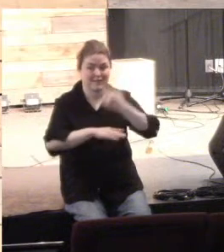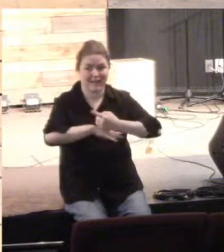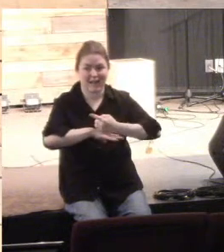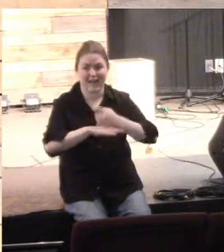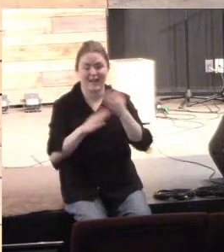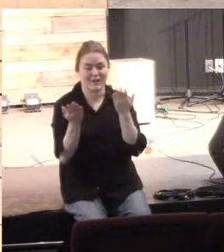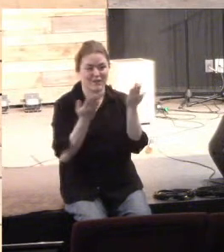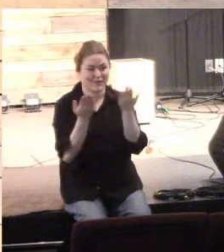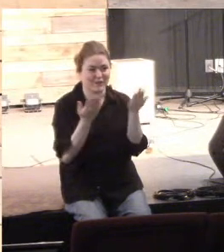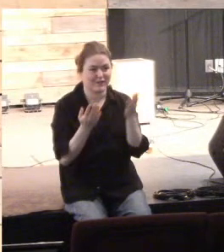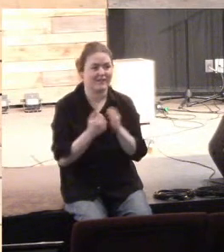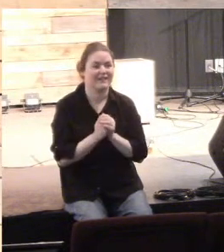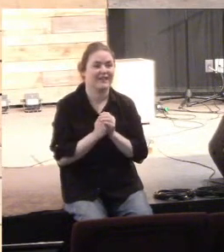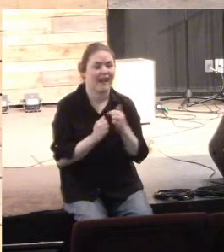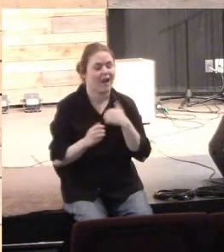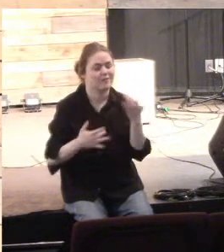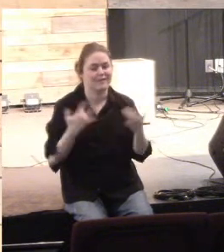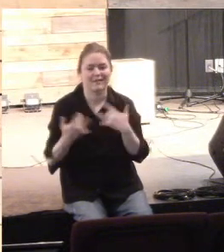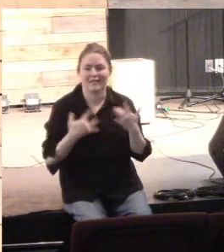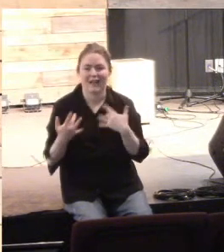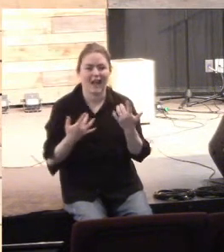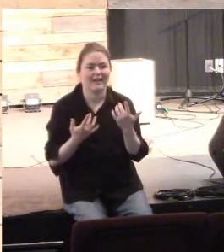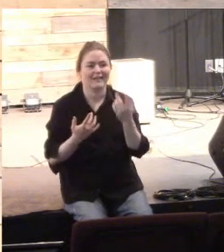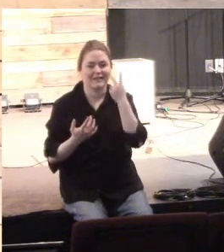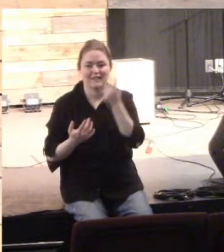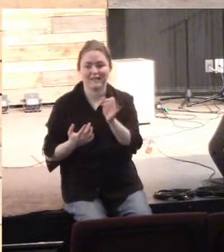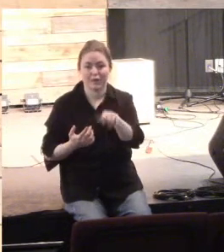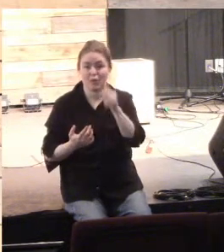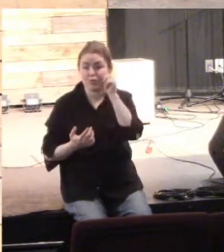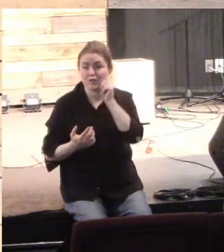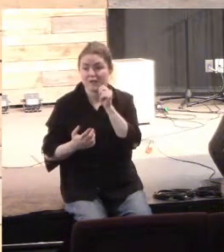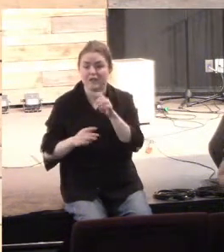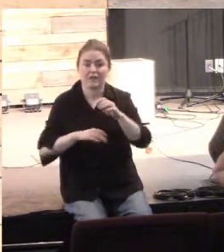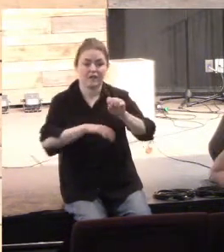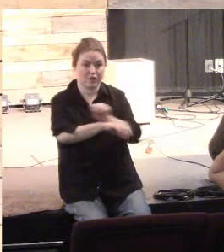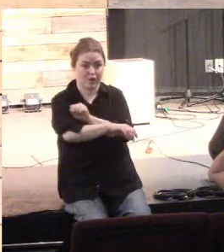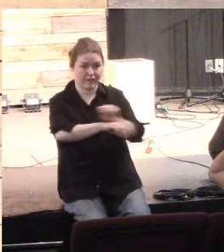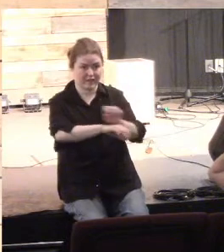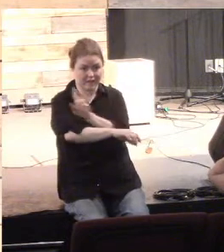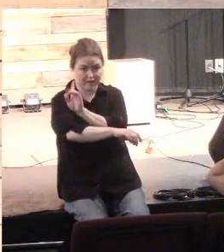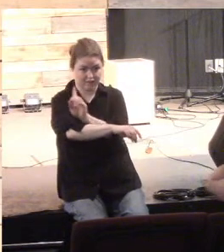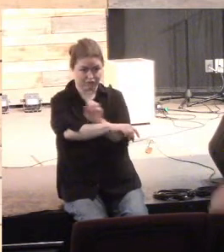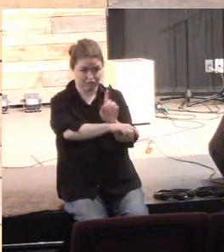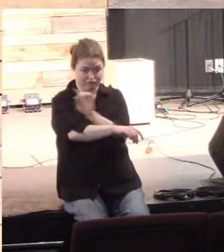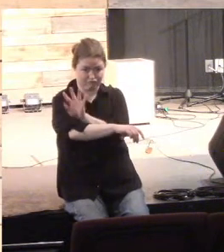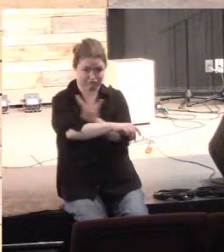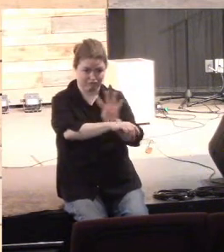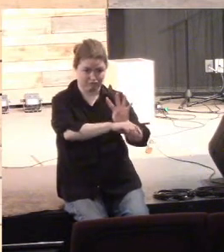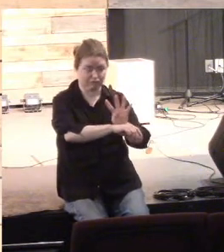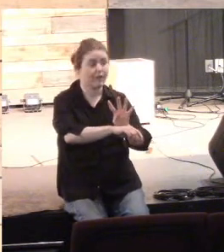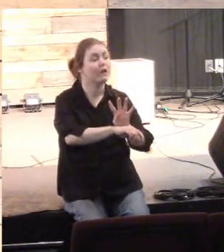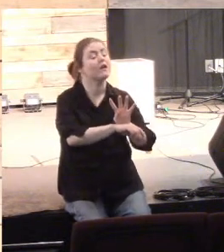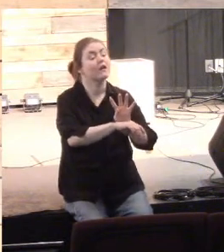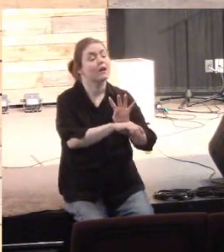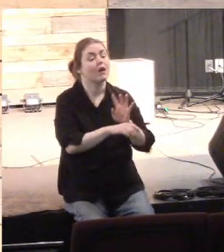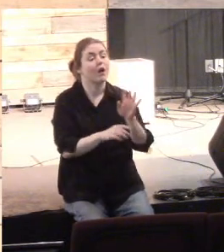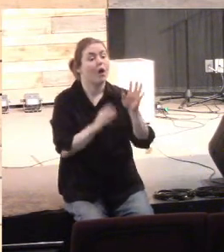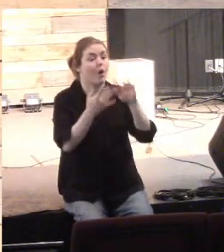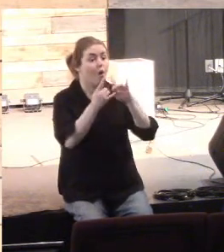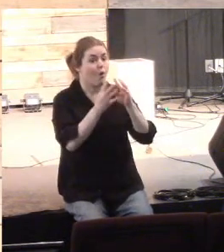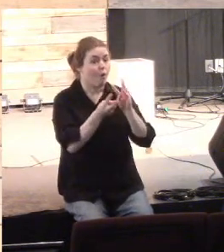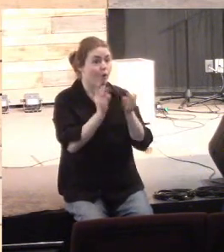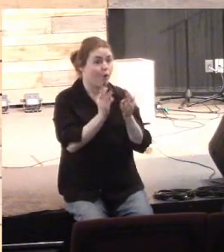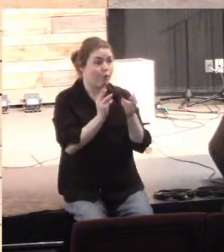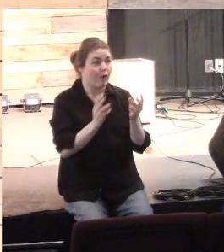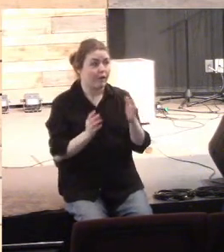very excited to see all these guys up on the stage. Weather permitting, we are going to do that outside on the front lawn out here underneath